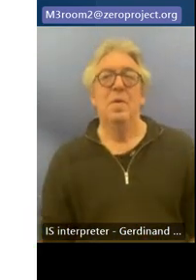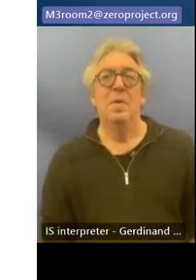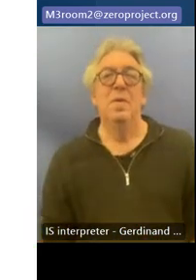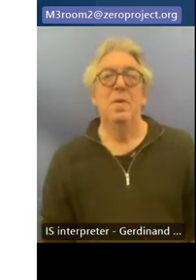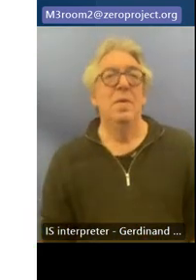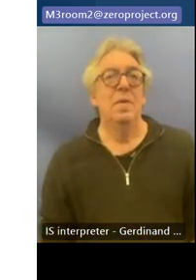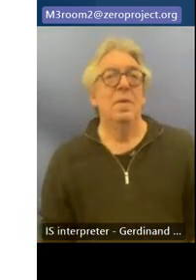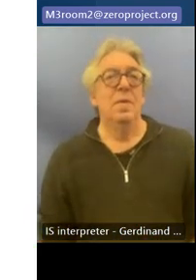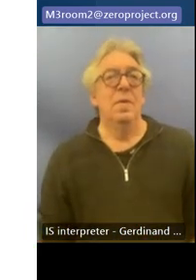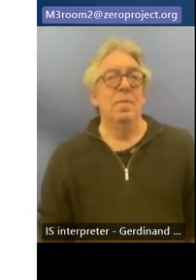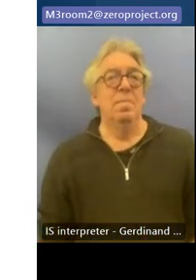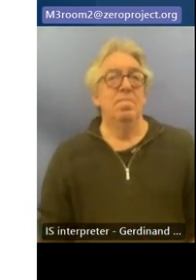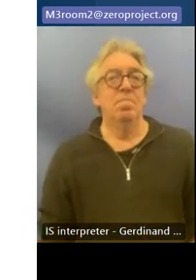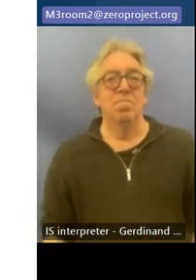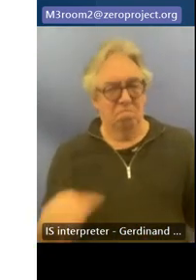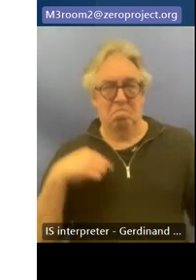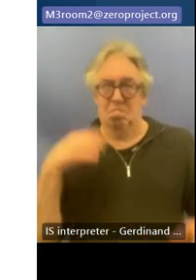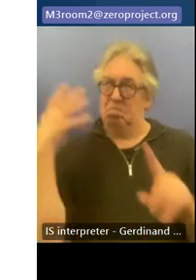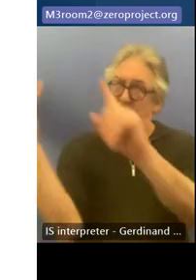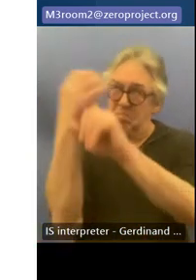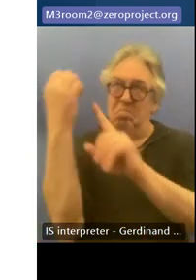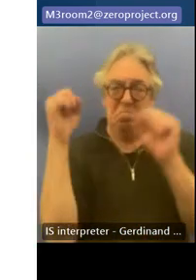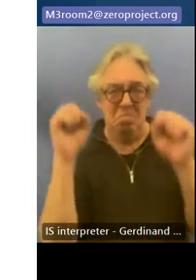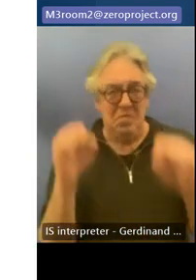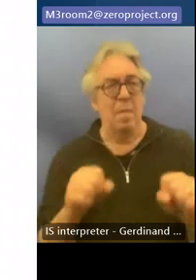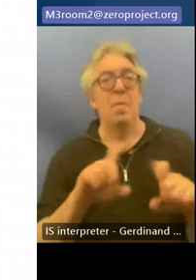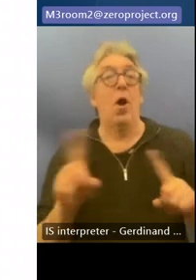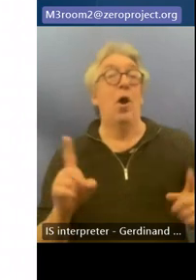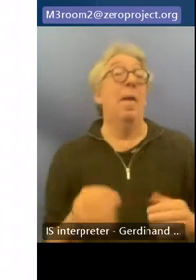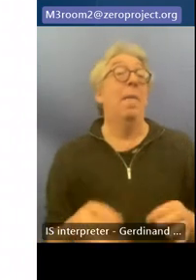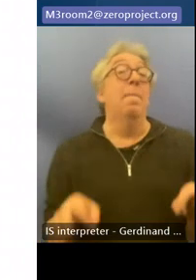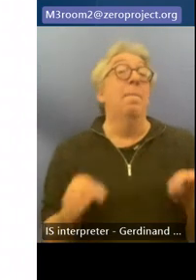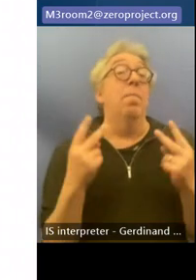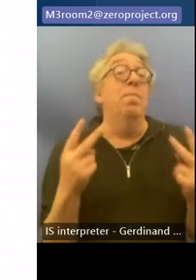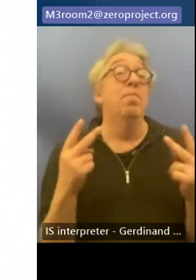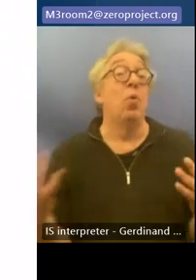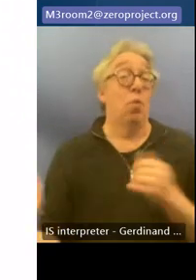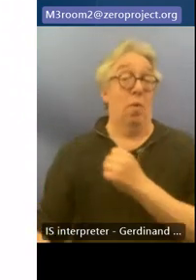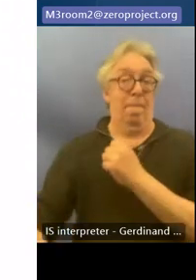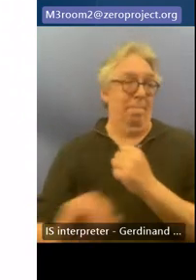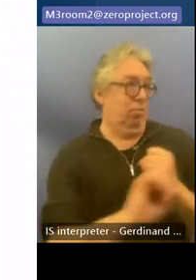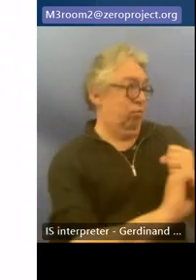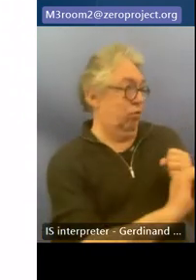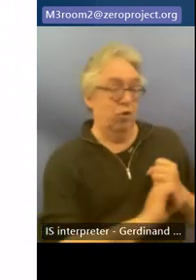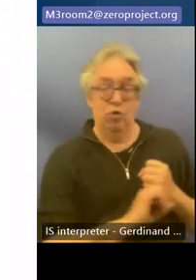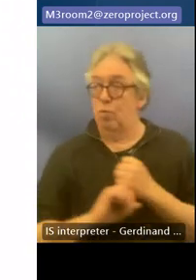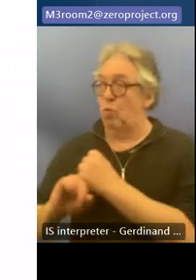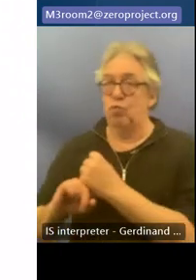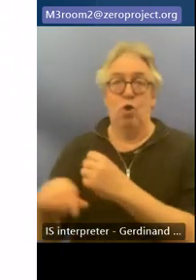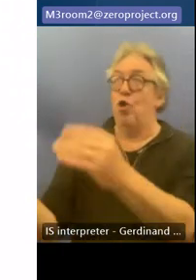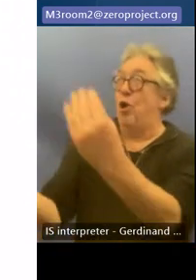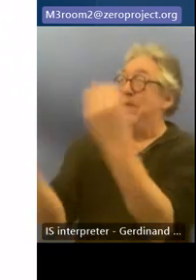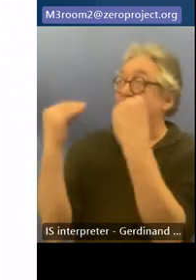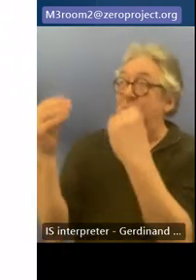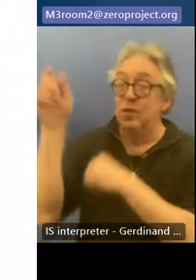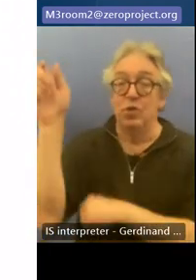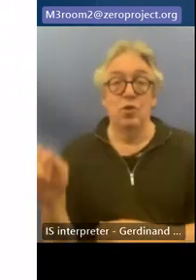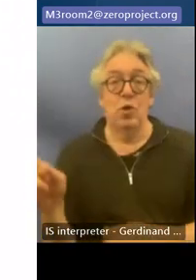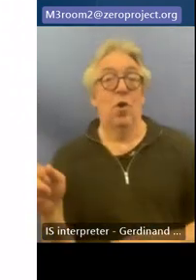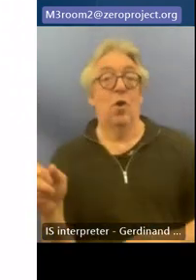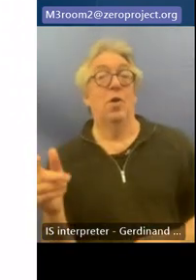able to accomplish? And really having the good supporting mechanism, people who can really support you, like teachers and people like TAI, to